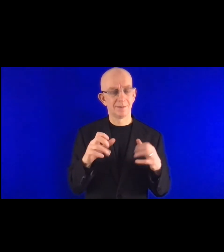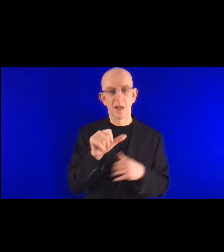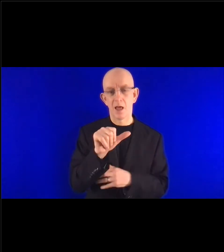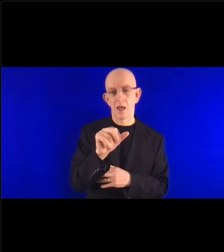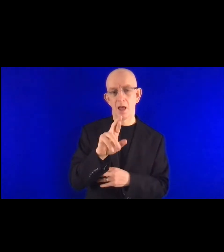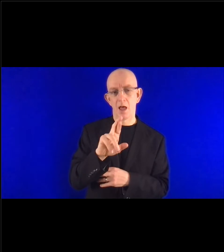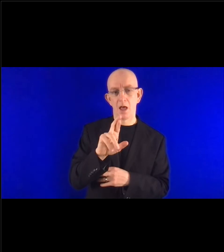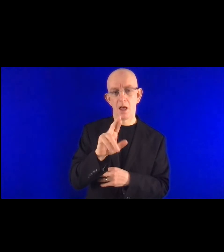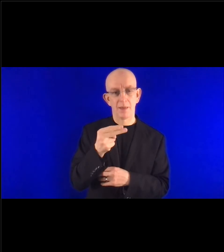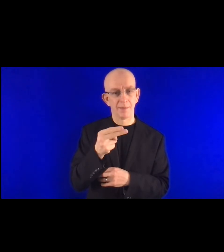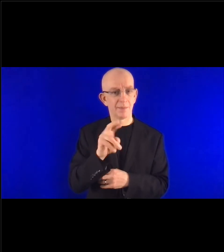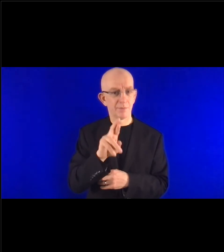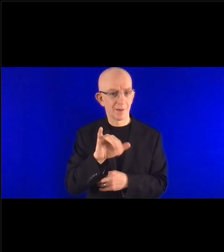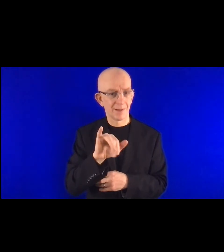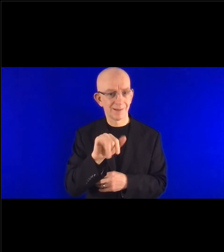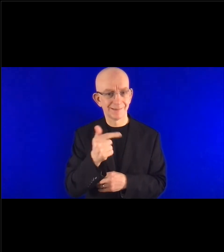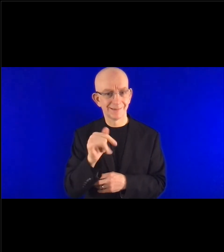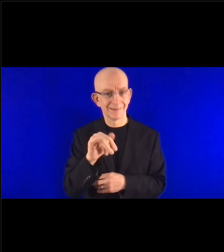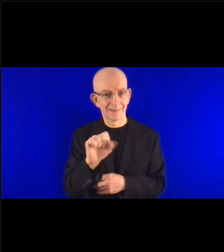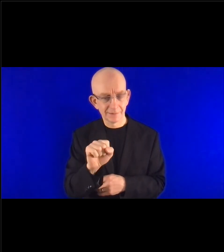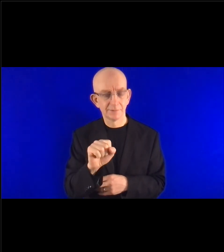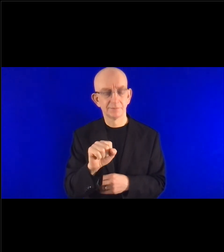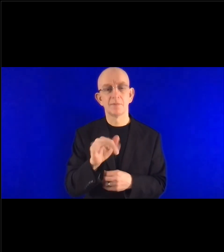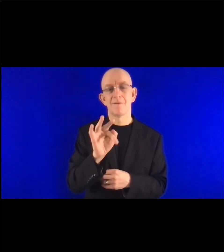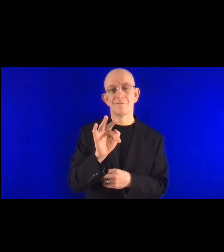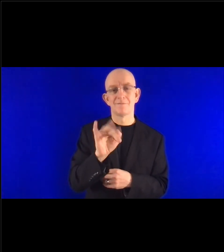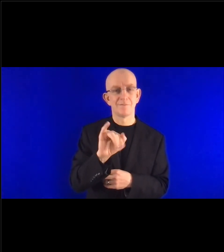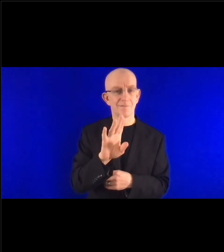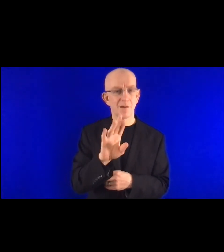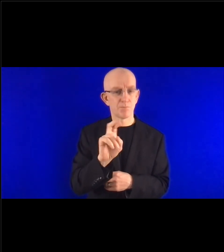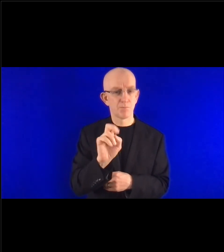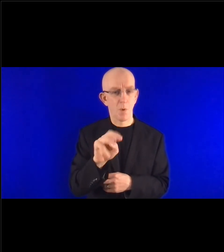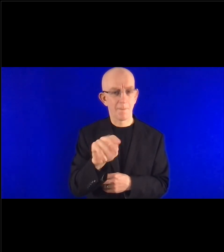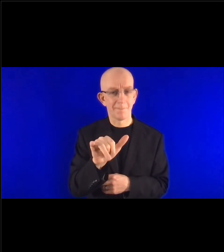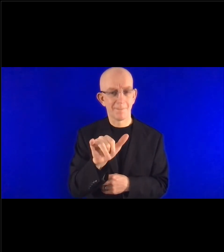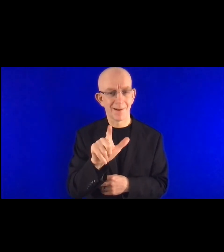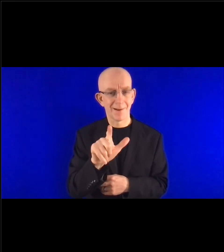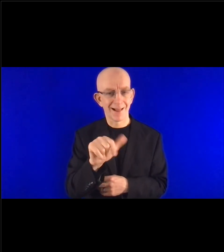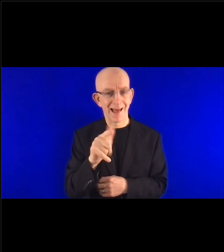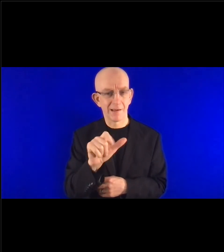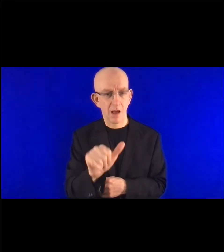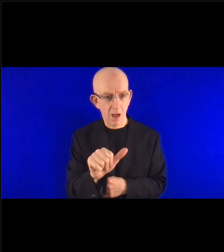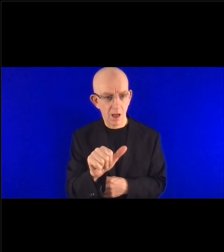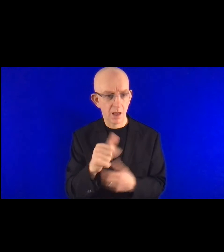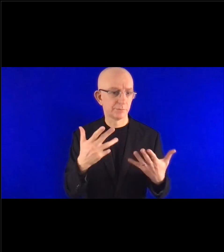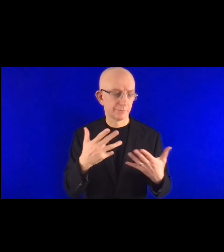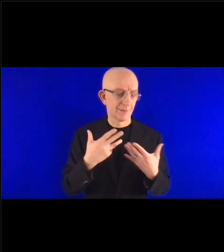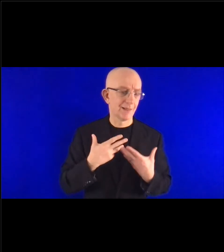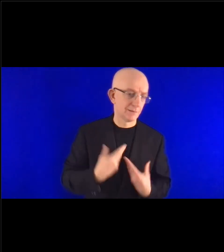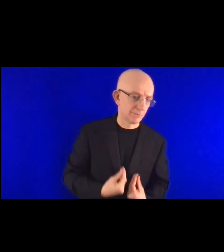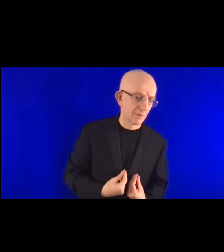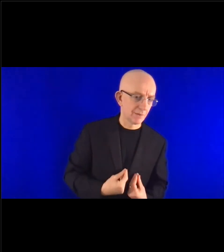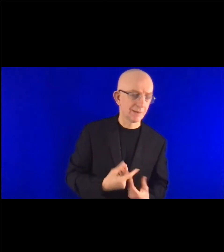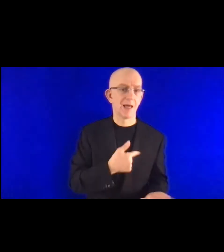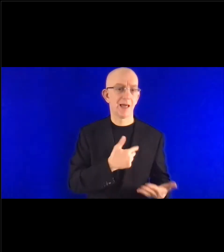I'm sitting in my brother's bedroom because his desk is the most comfortable all around the